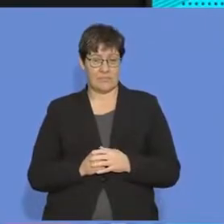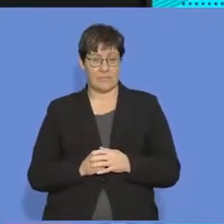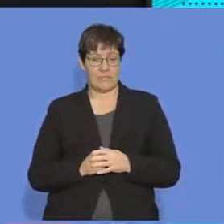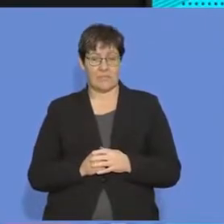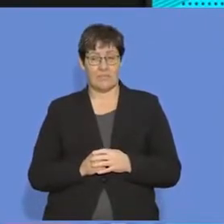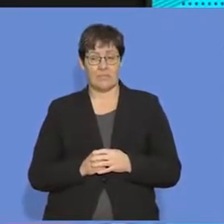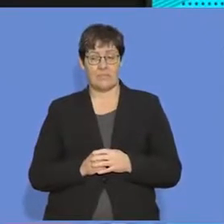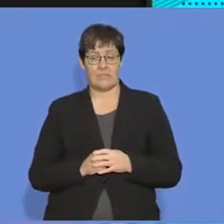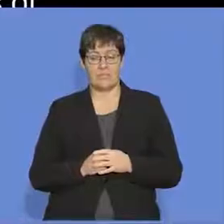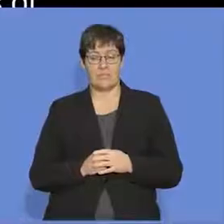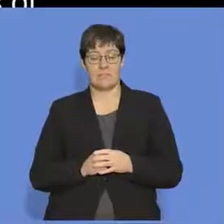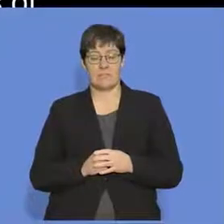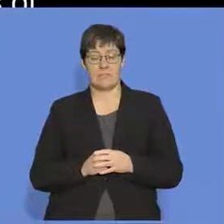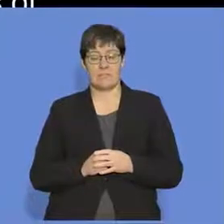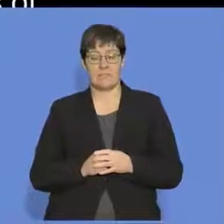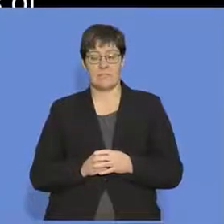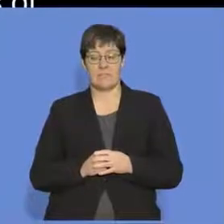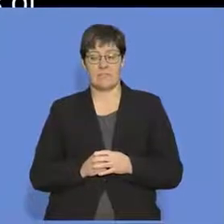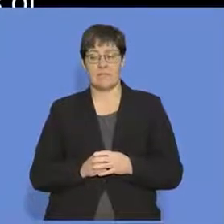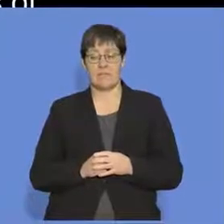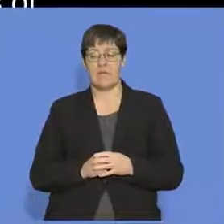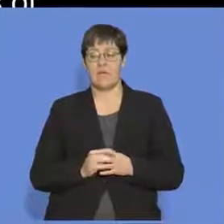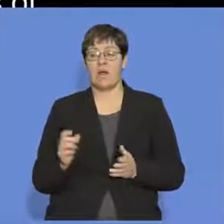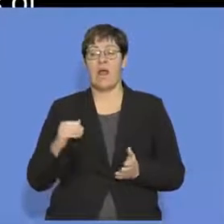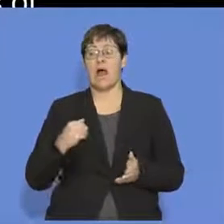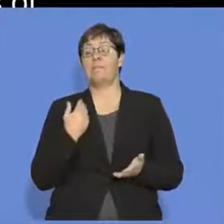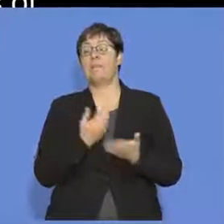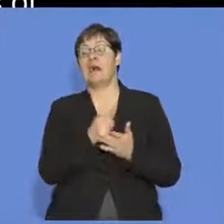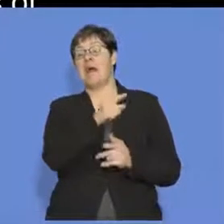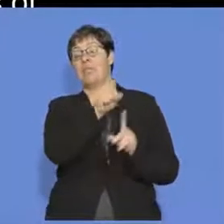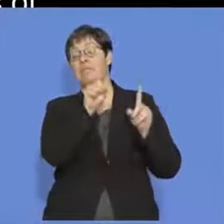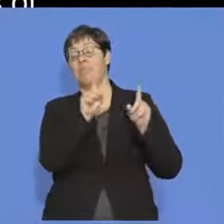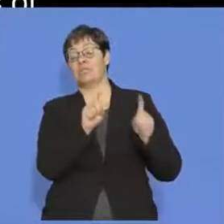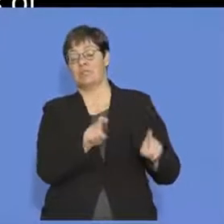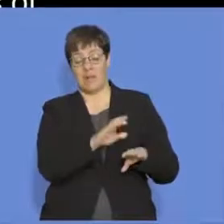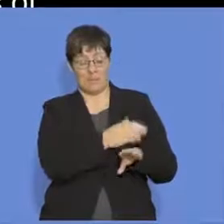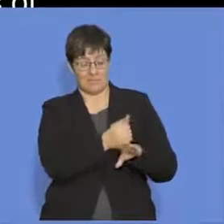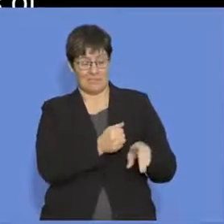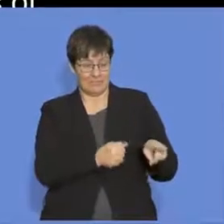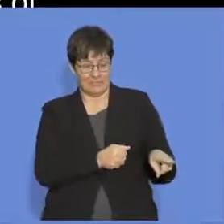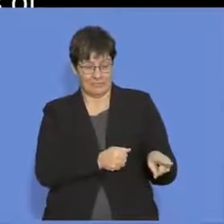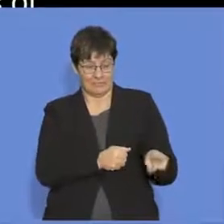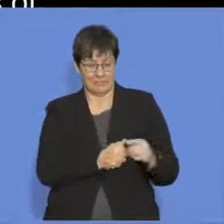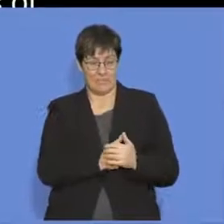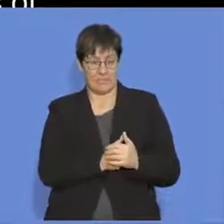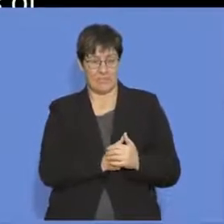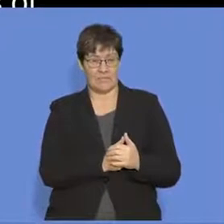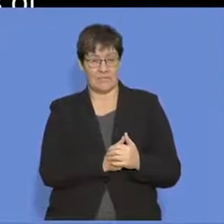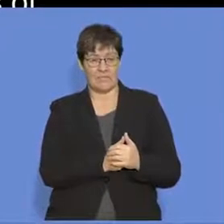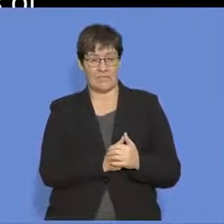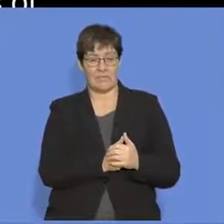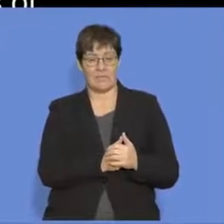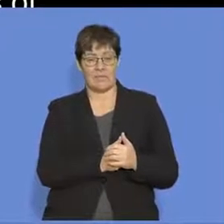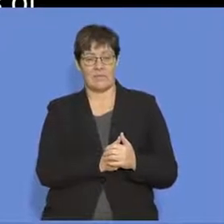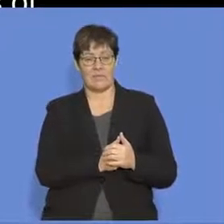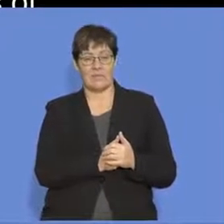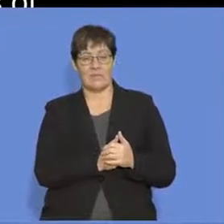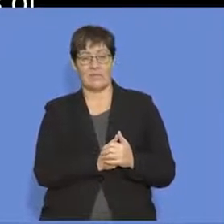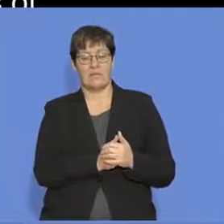Okay. So, if we apply this principle, the fundamental counting principle, for